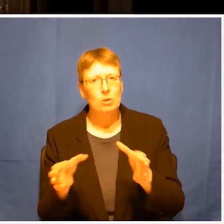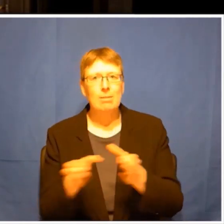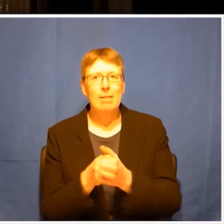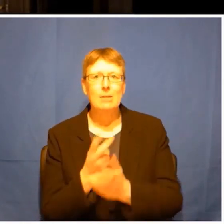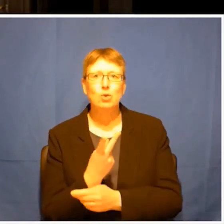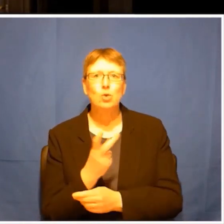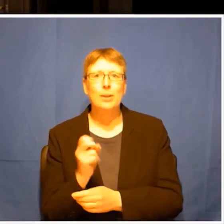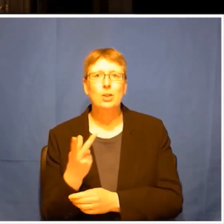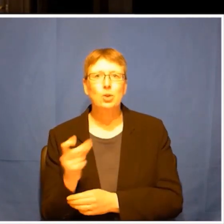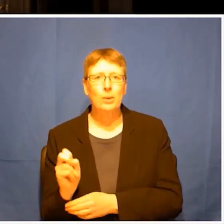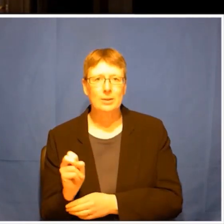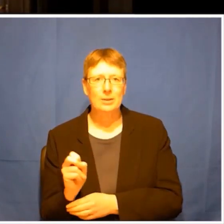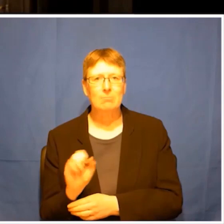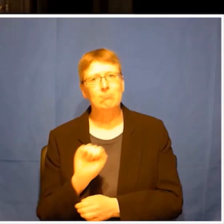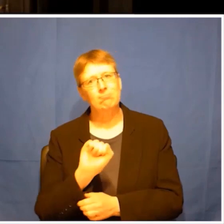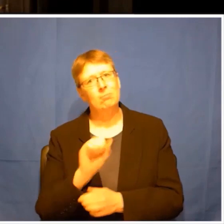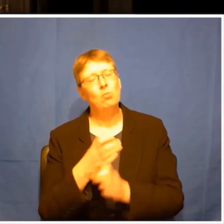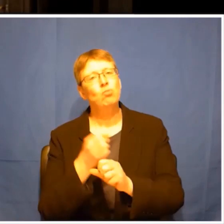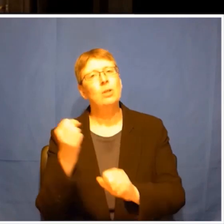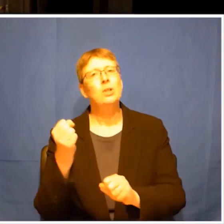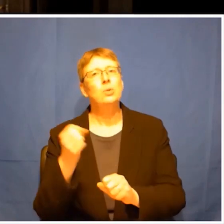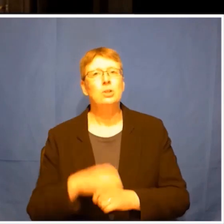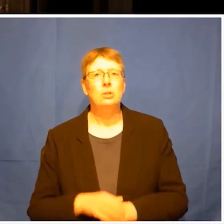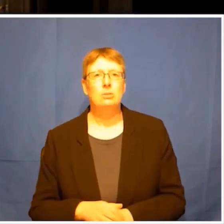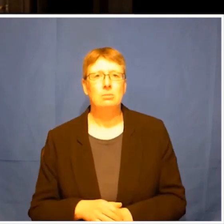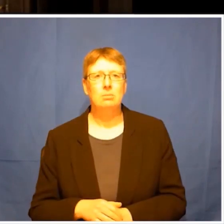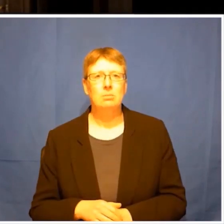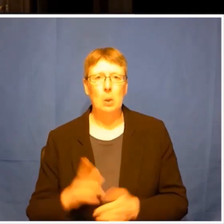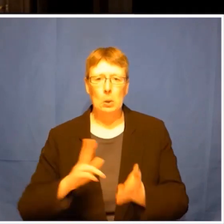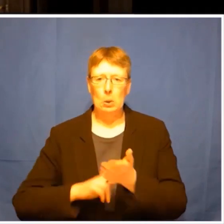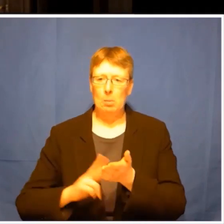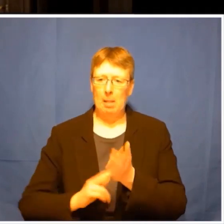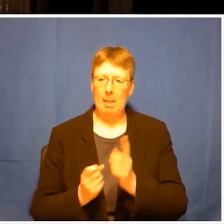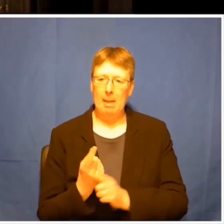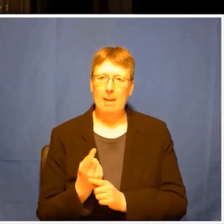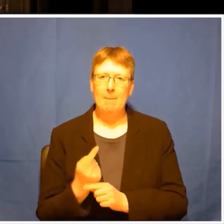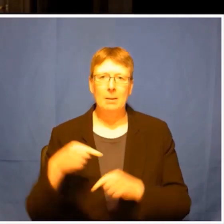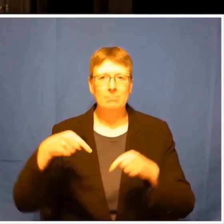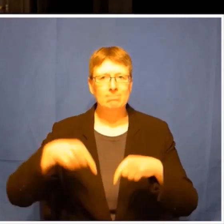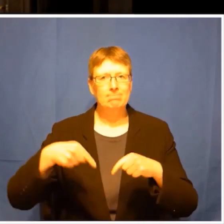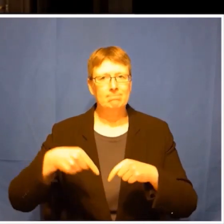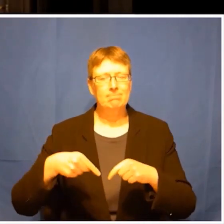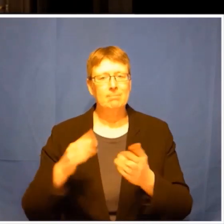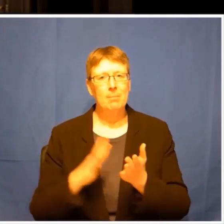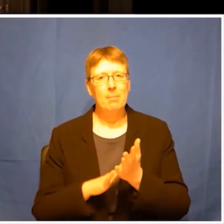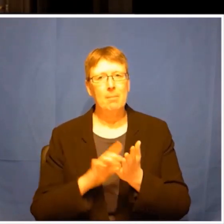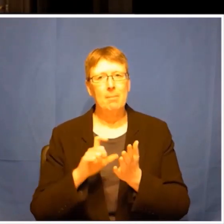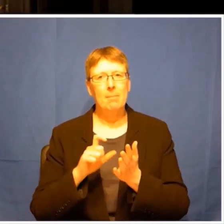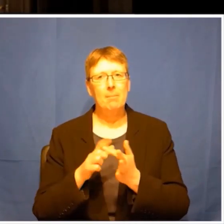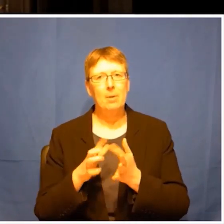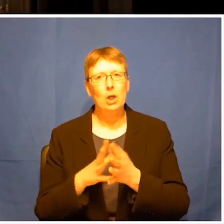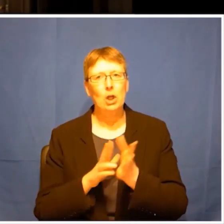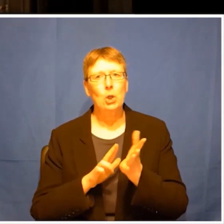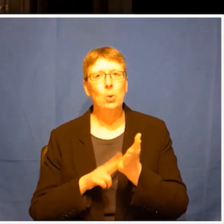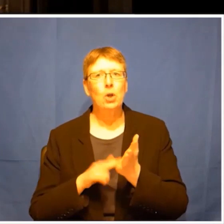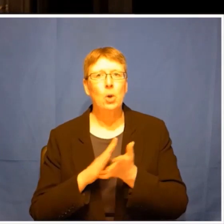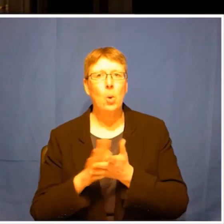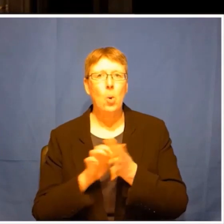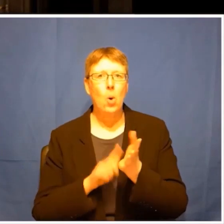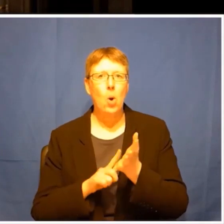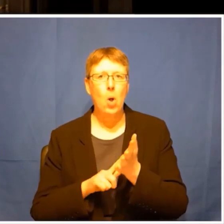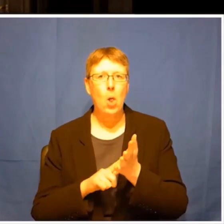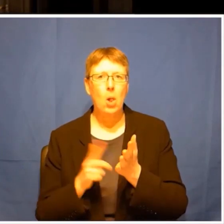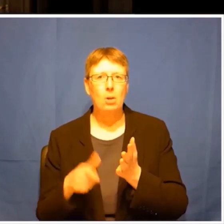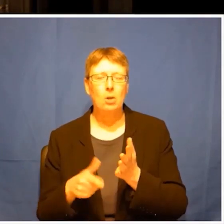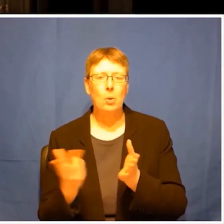of 2020 on your graduation. Normally, we would be here in McEwen Hall with you and your loved ones